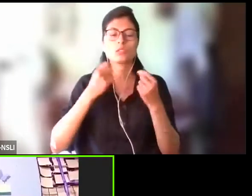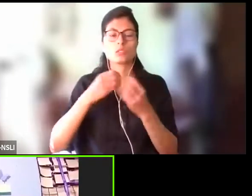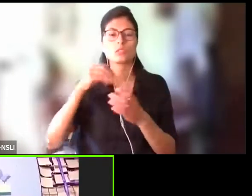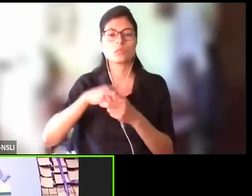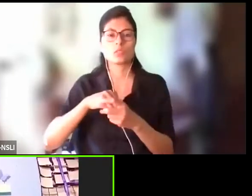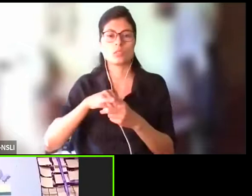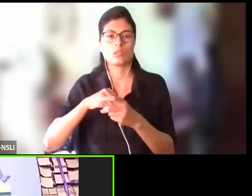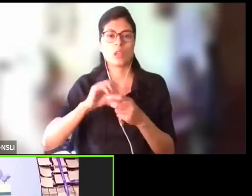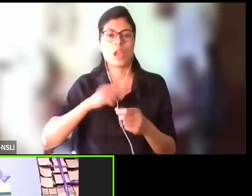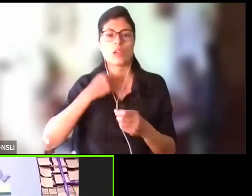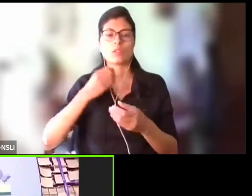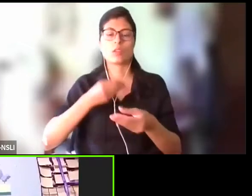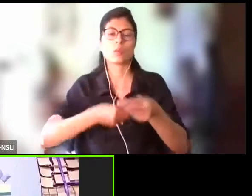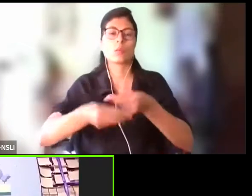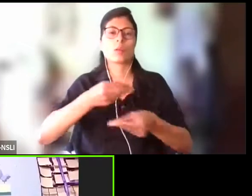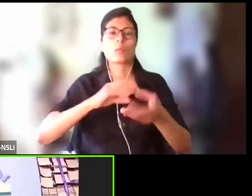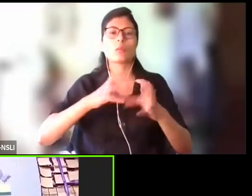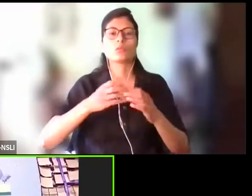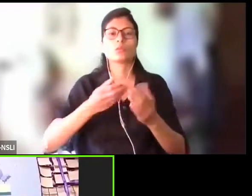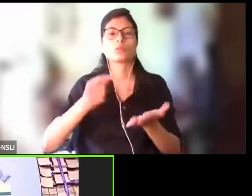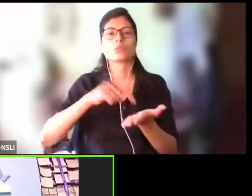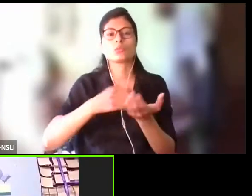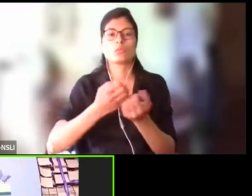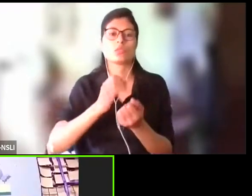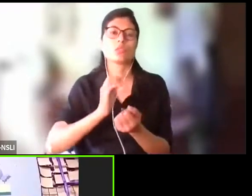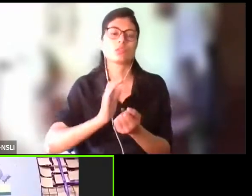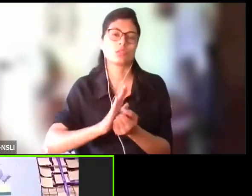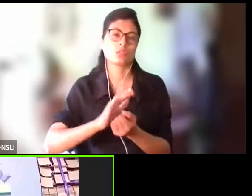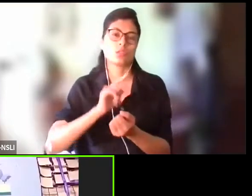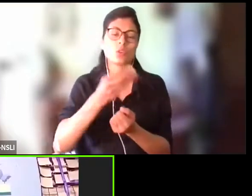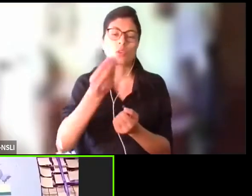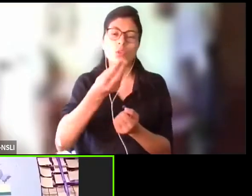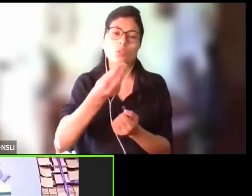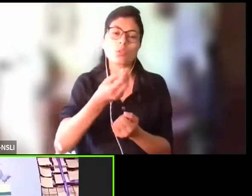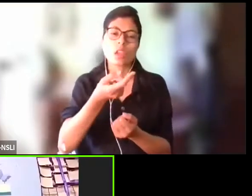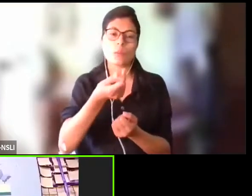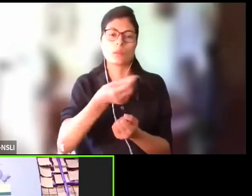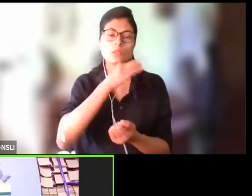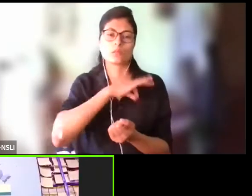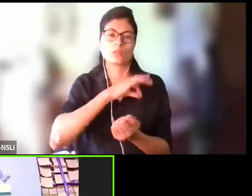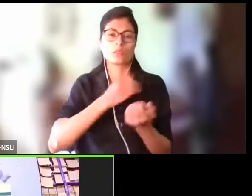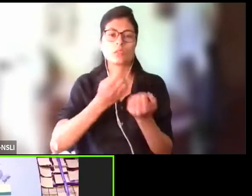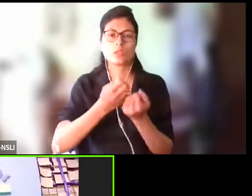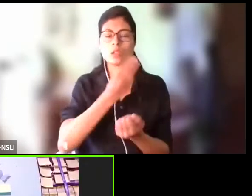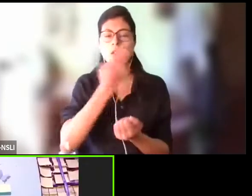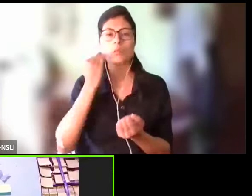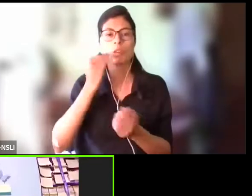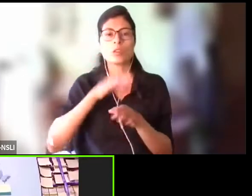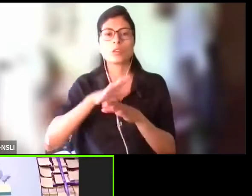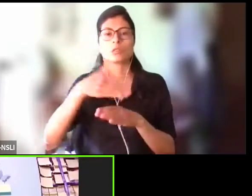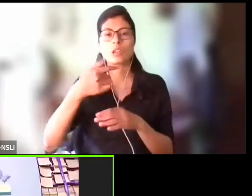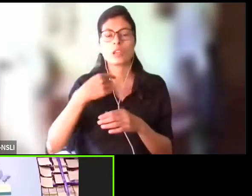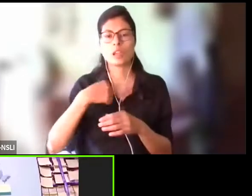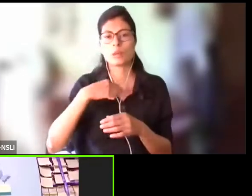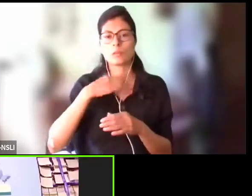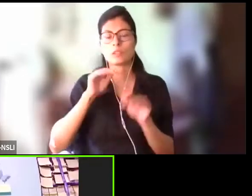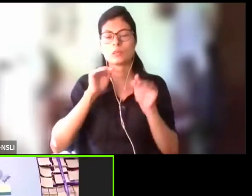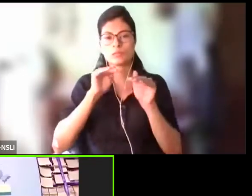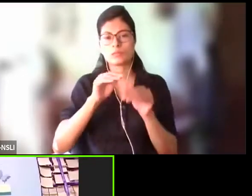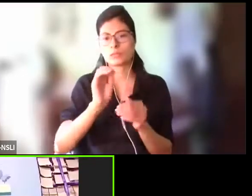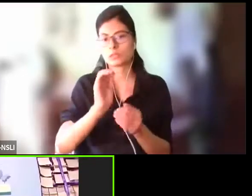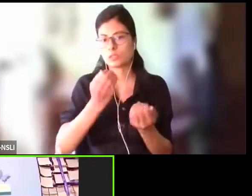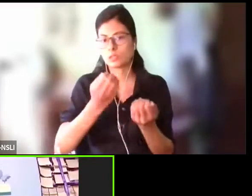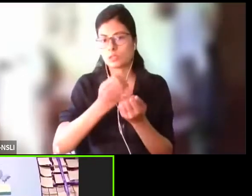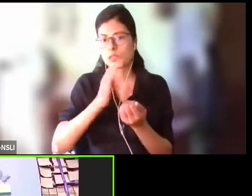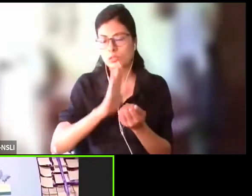need to be able to run their day-to-day affairs and their dates and be able to support their households and send